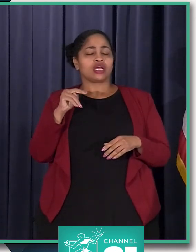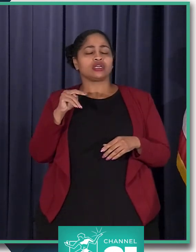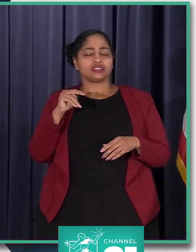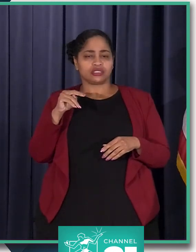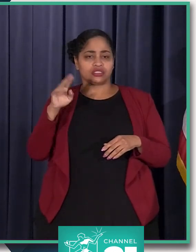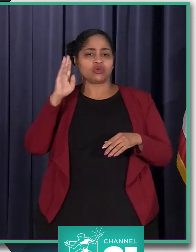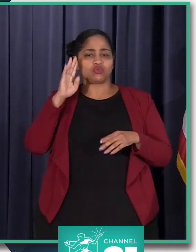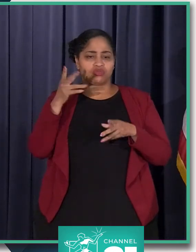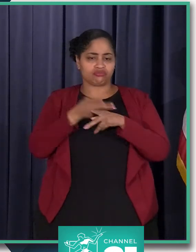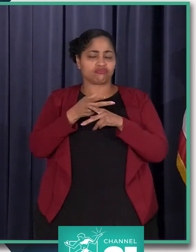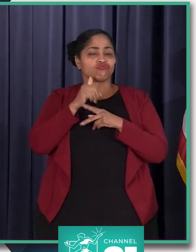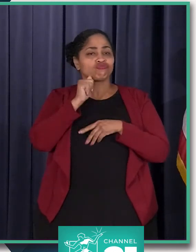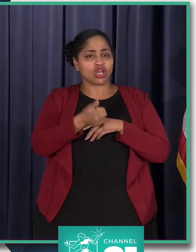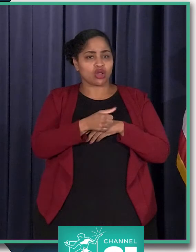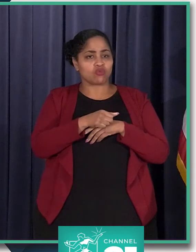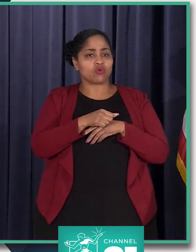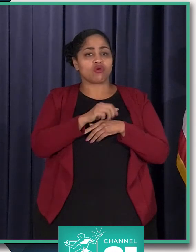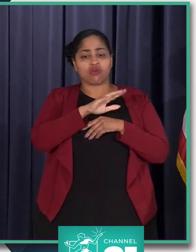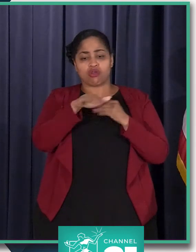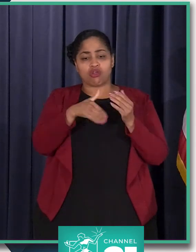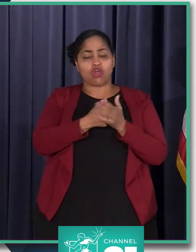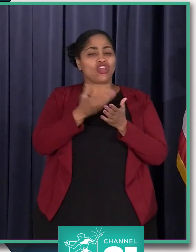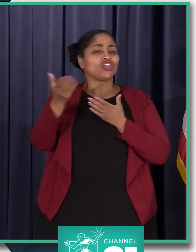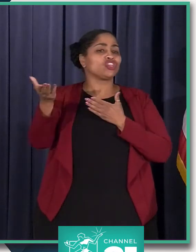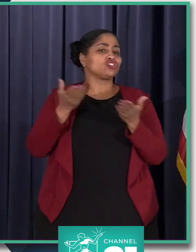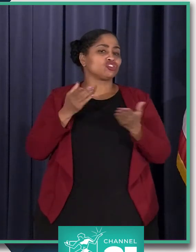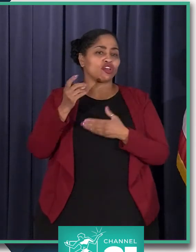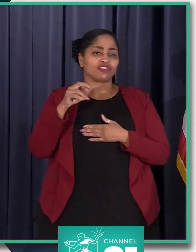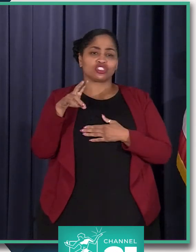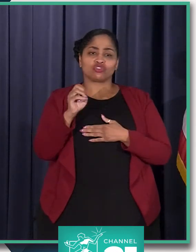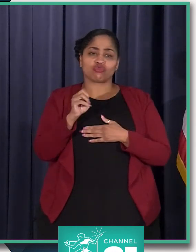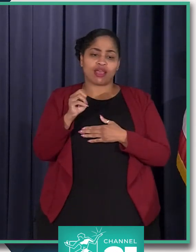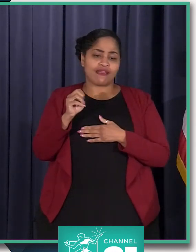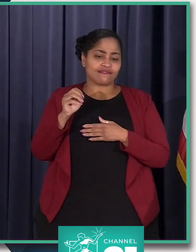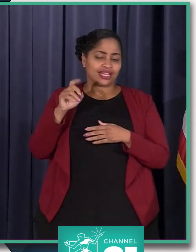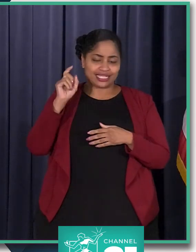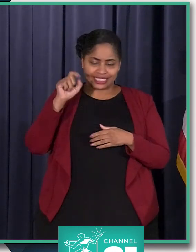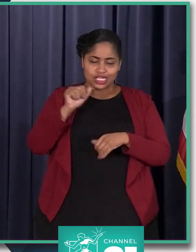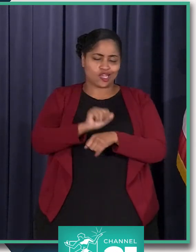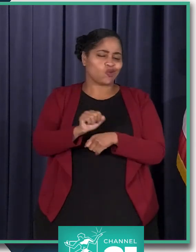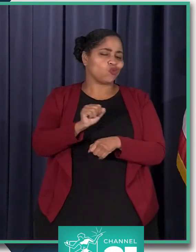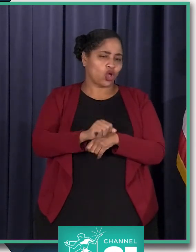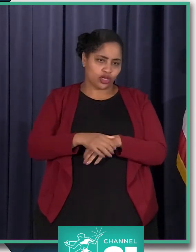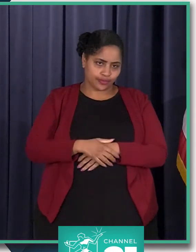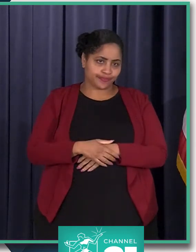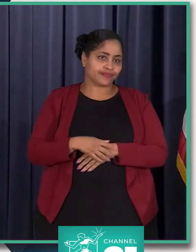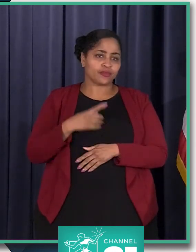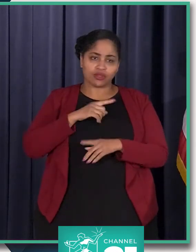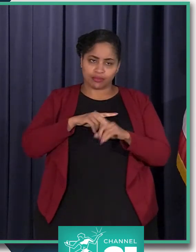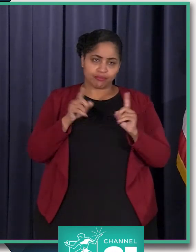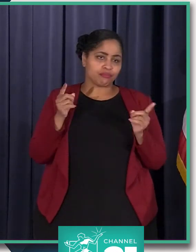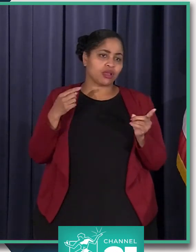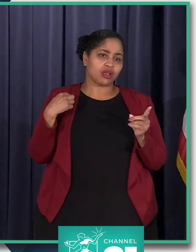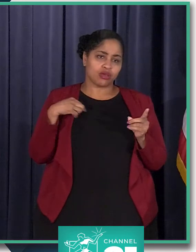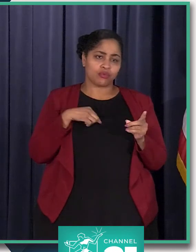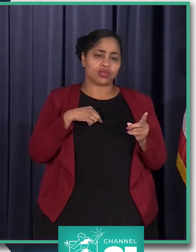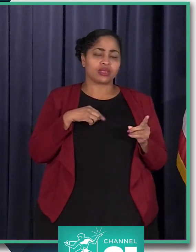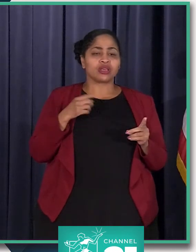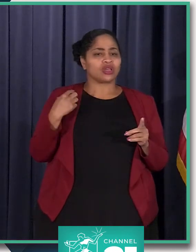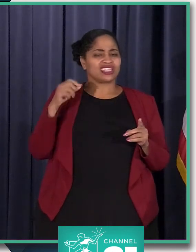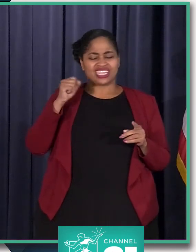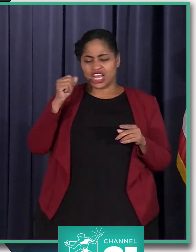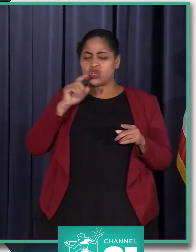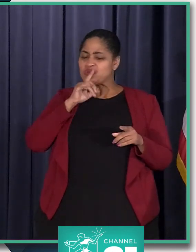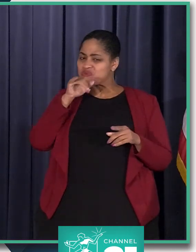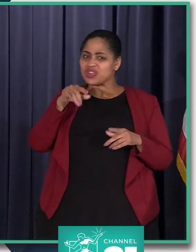Ashton taken care of tomorrow. All of the service drives need work. but we got Right. stretched. We need